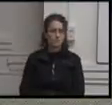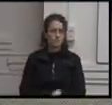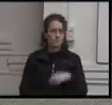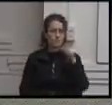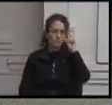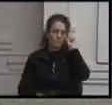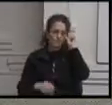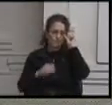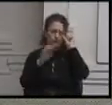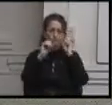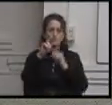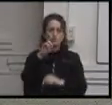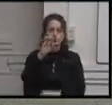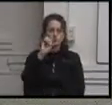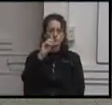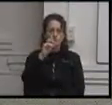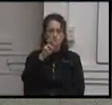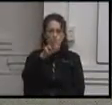Emery.